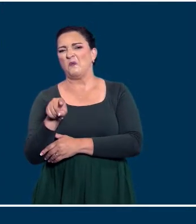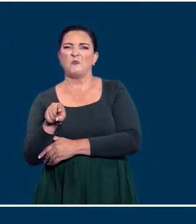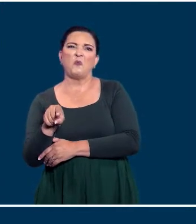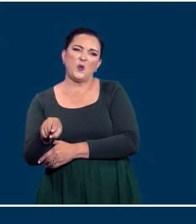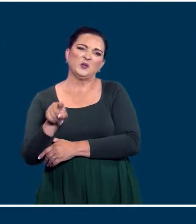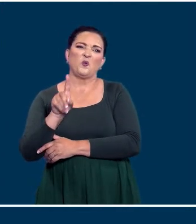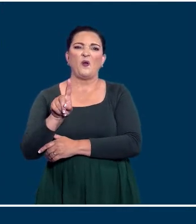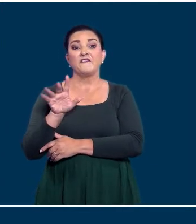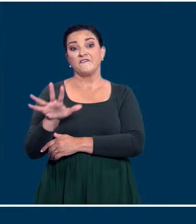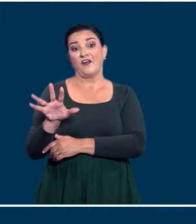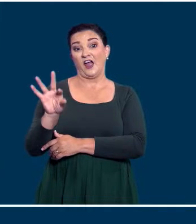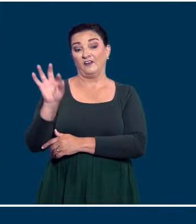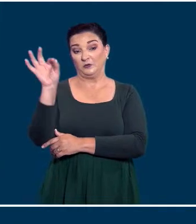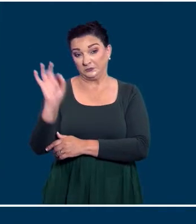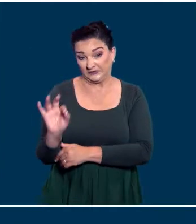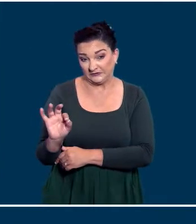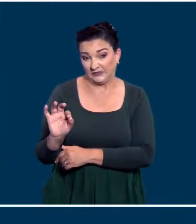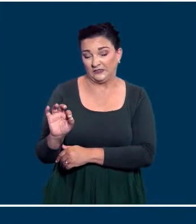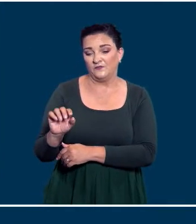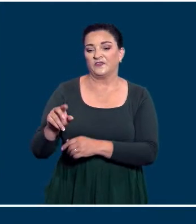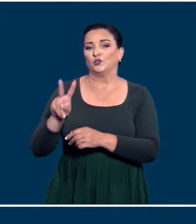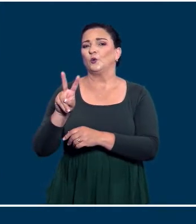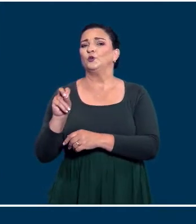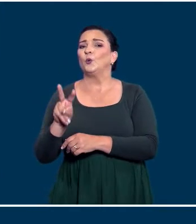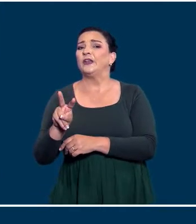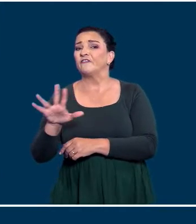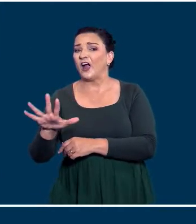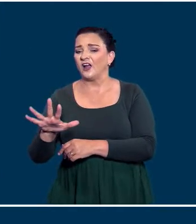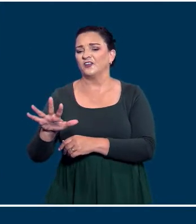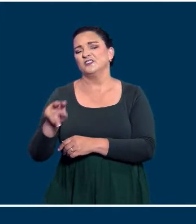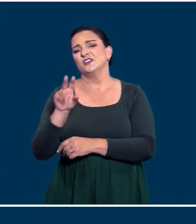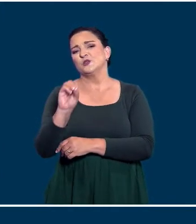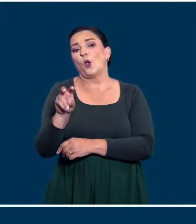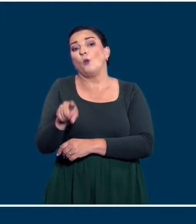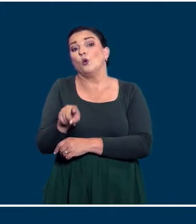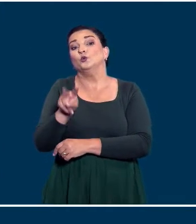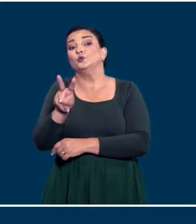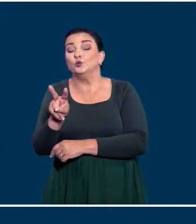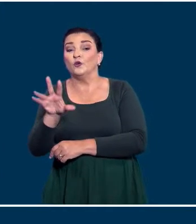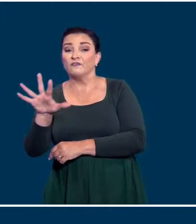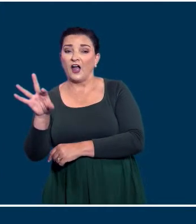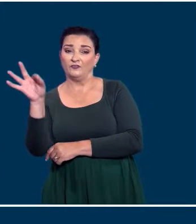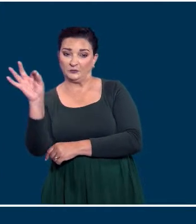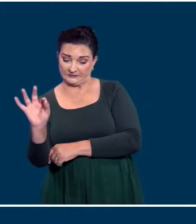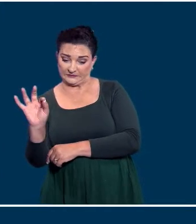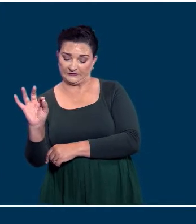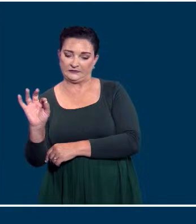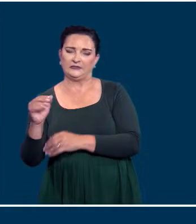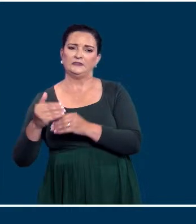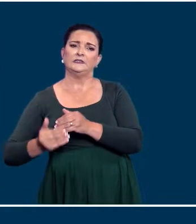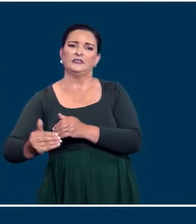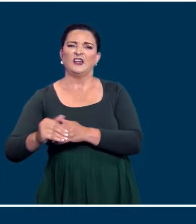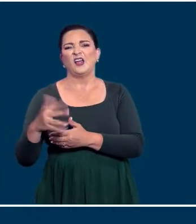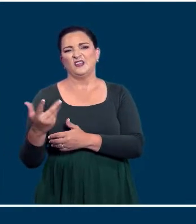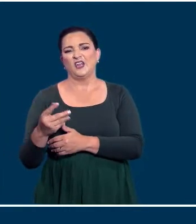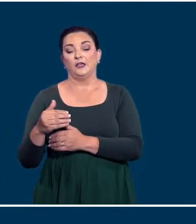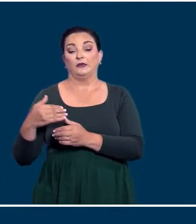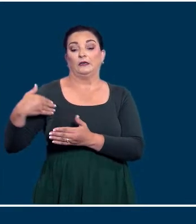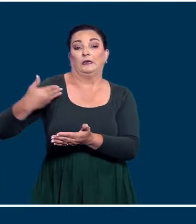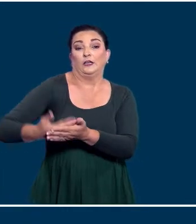for 2025, going up to about 0.25% for 2026, to the 1 percentage point VAT increase